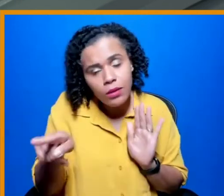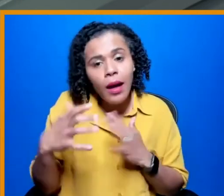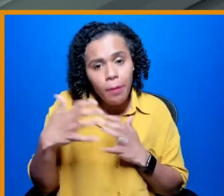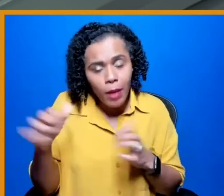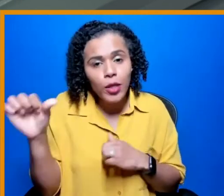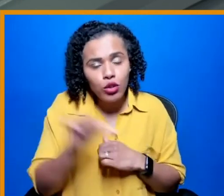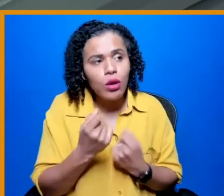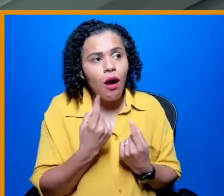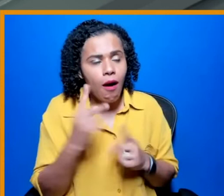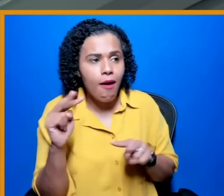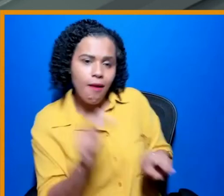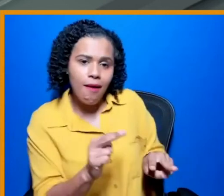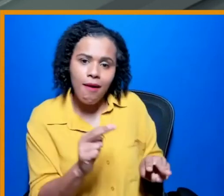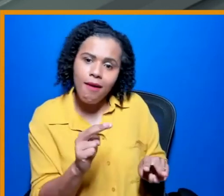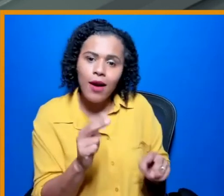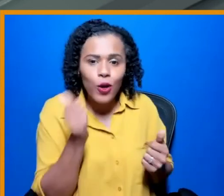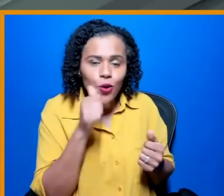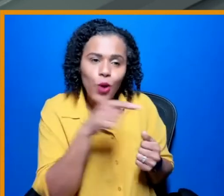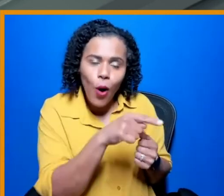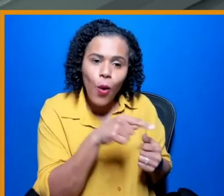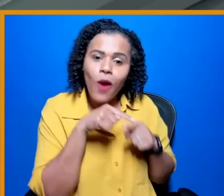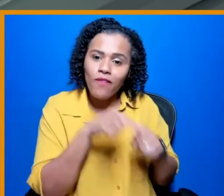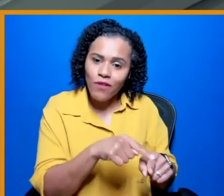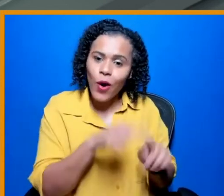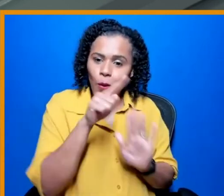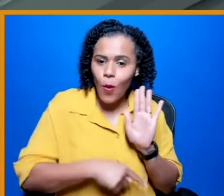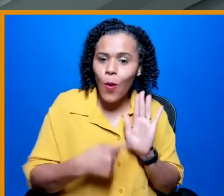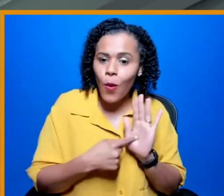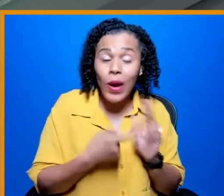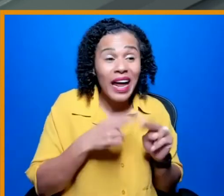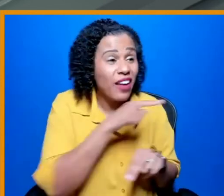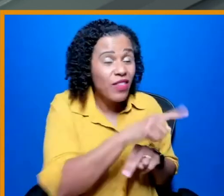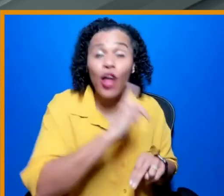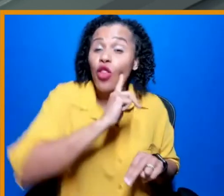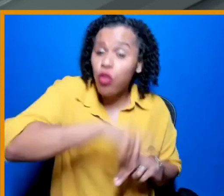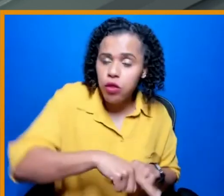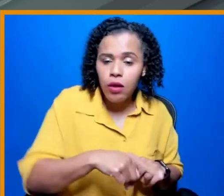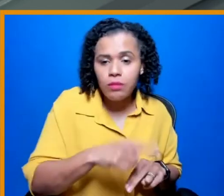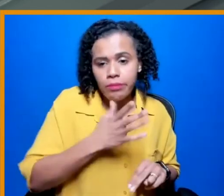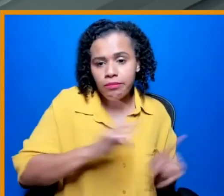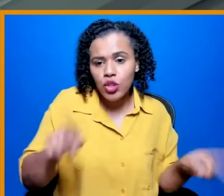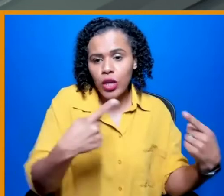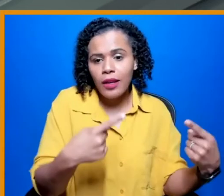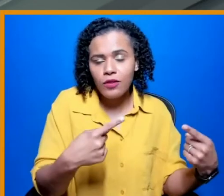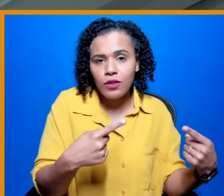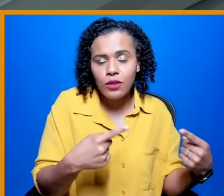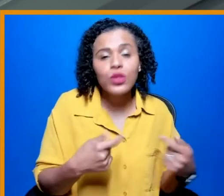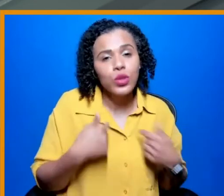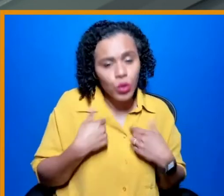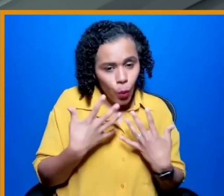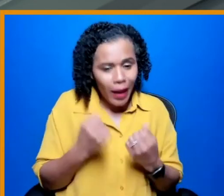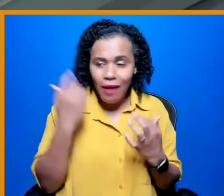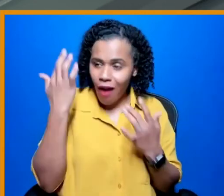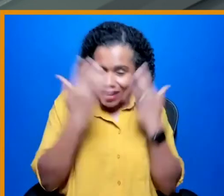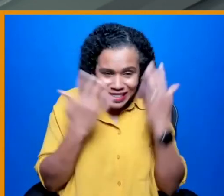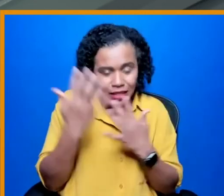fundamental of principles, that lawmakers should not be lawbreakers. Conference, we as a party have the ideas and principles to end sleaze.